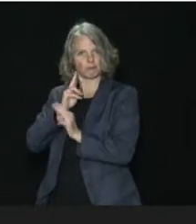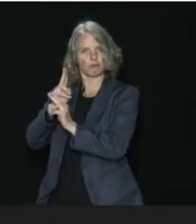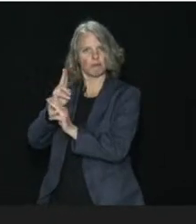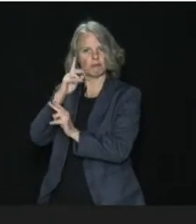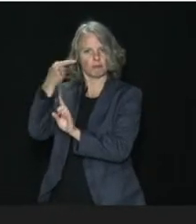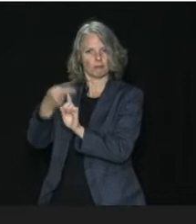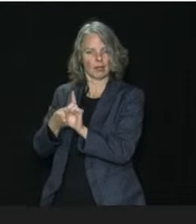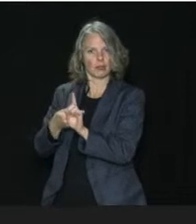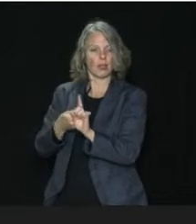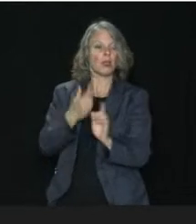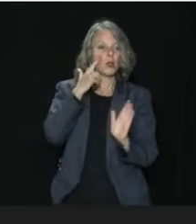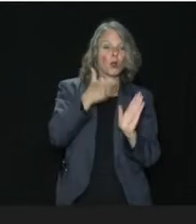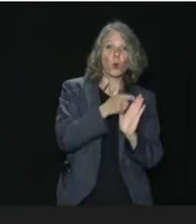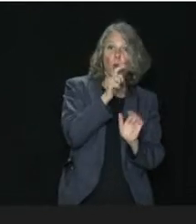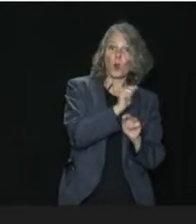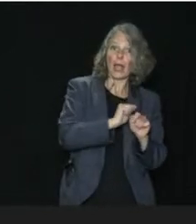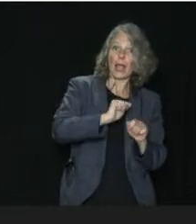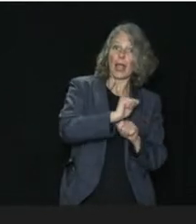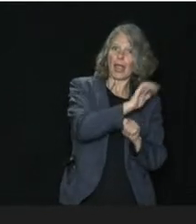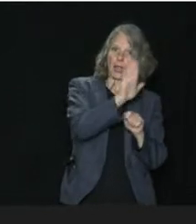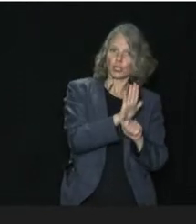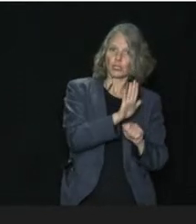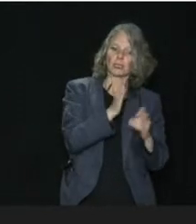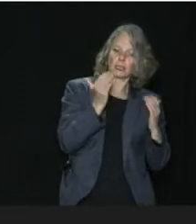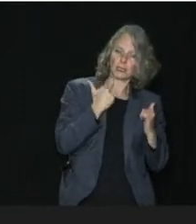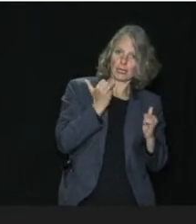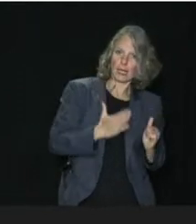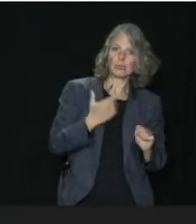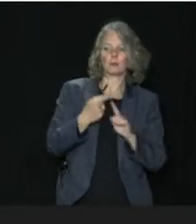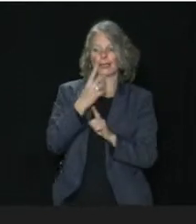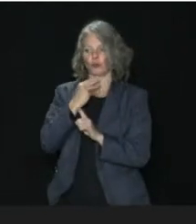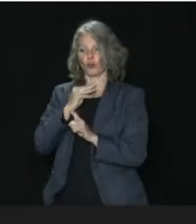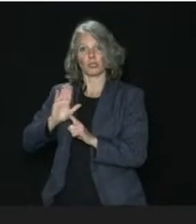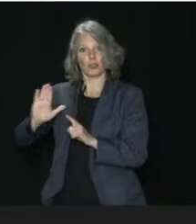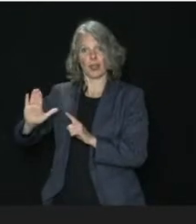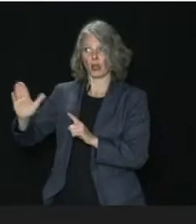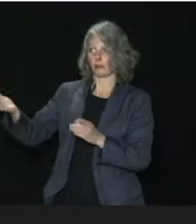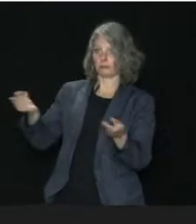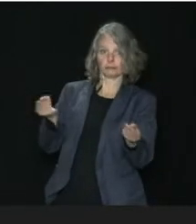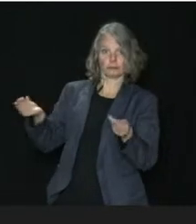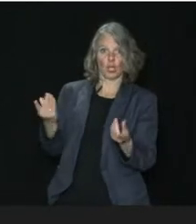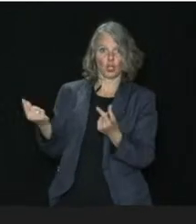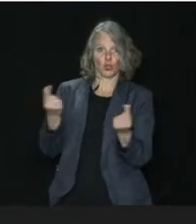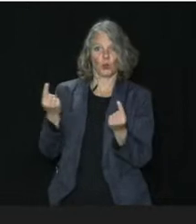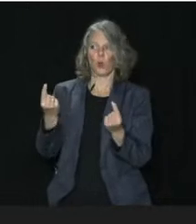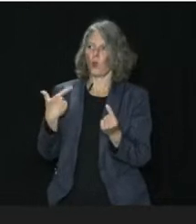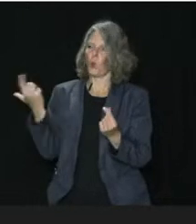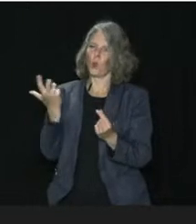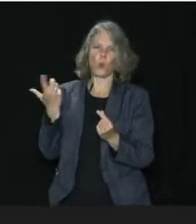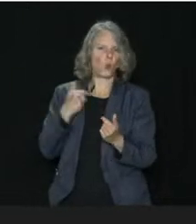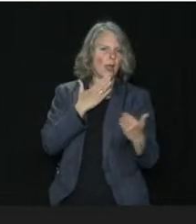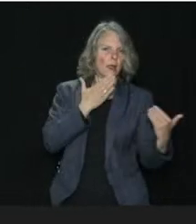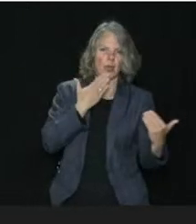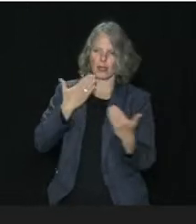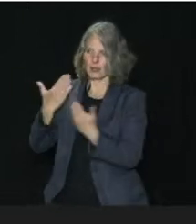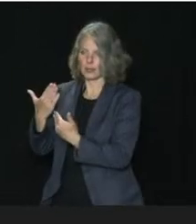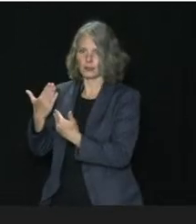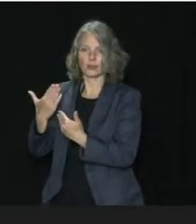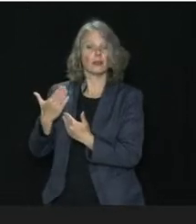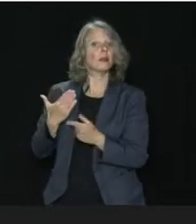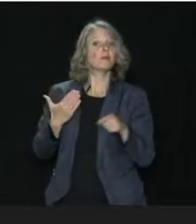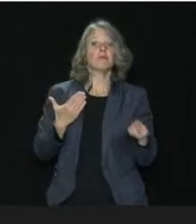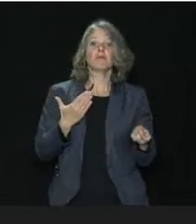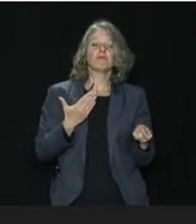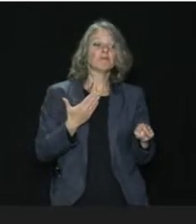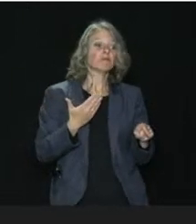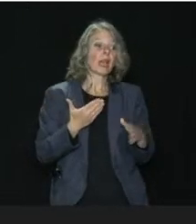contributions of Asian Canadians and of the Jewish community alike, we have a lot to be thankful for. Because from dropping off